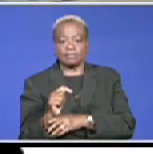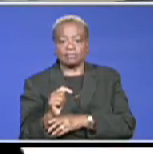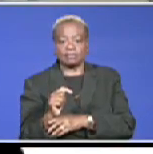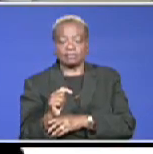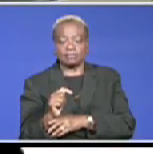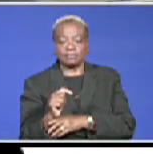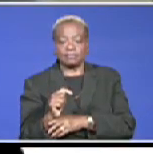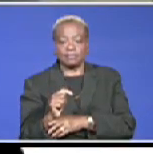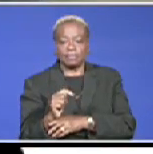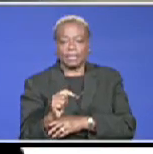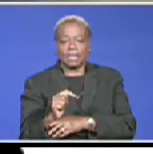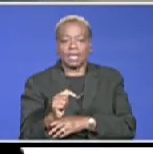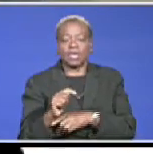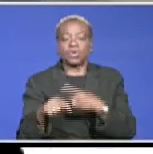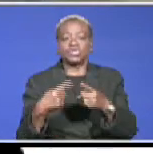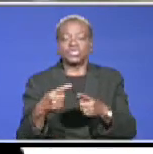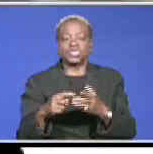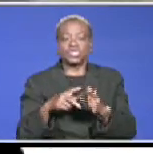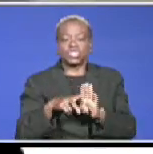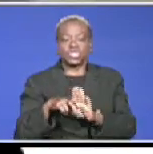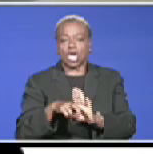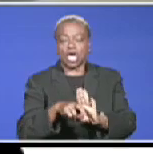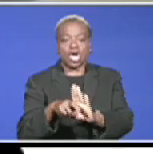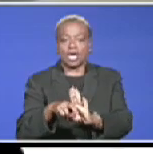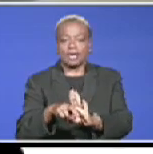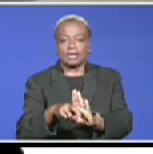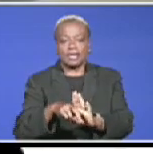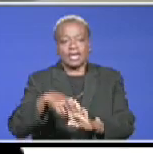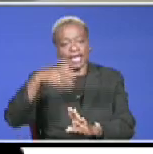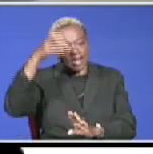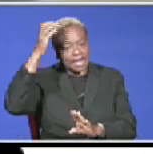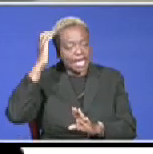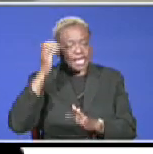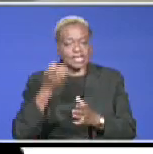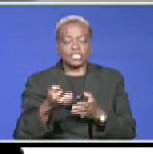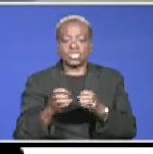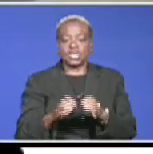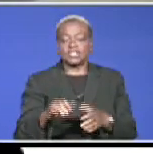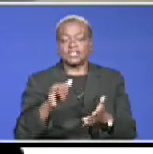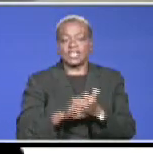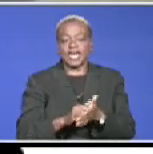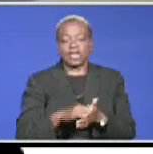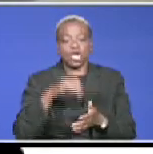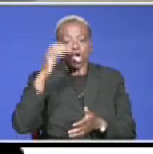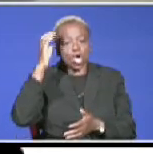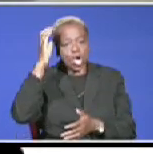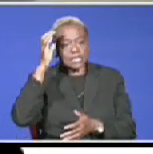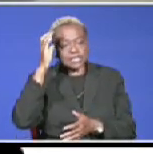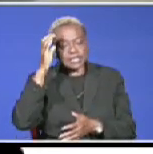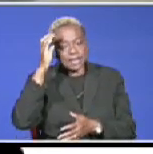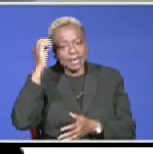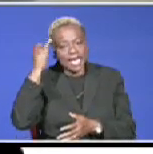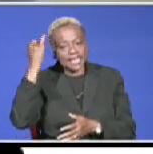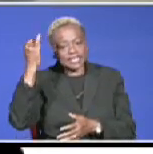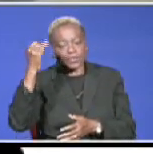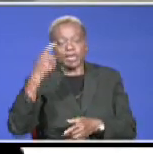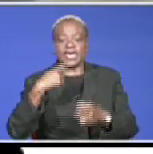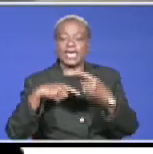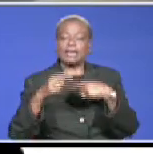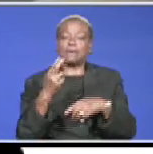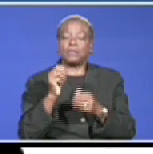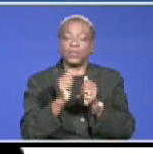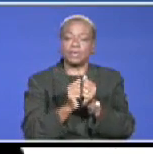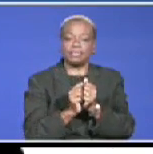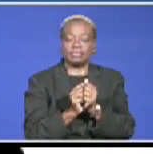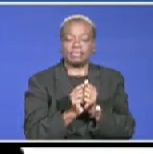clothes I was in goes to shark and lion charities. And so that concept we came up with, and we thought it would be cool to shoot behind the